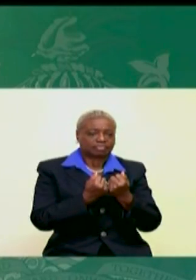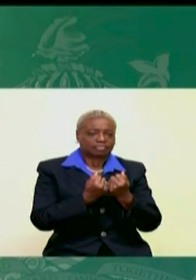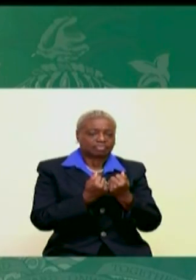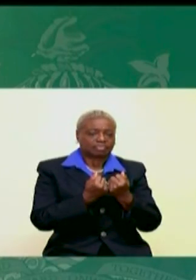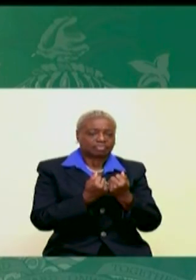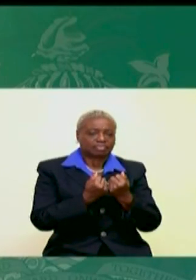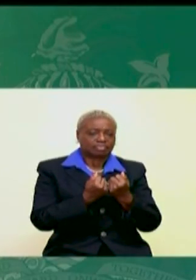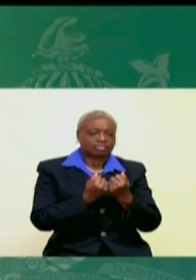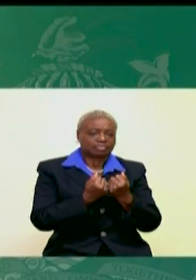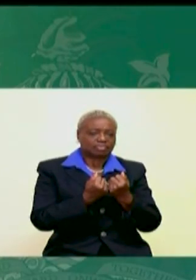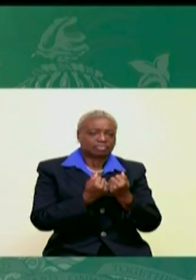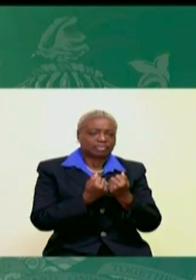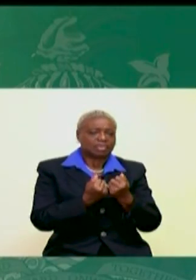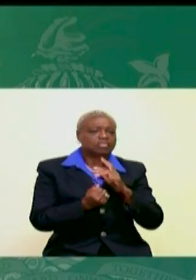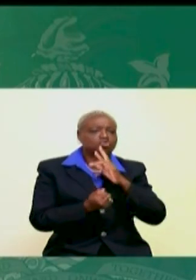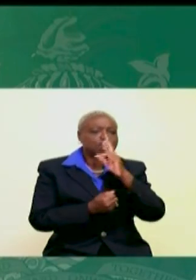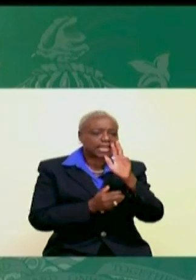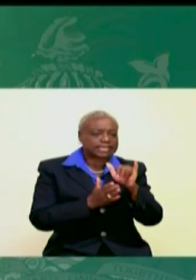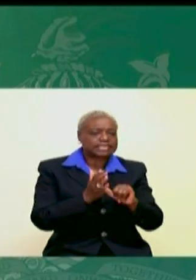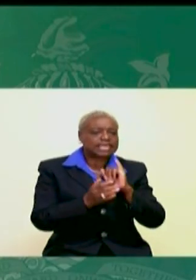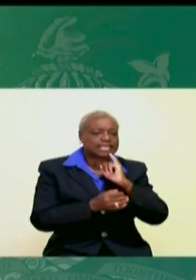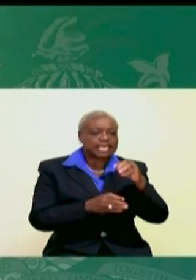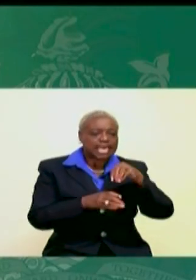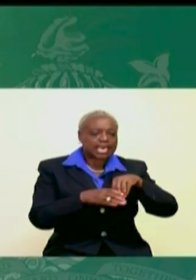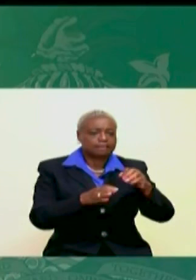Reality, Mr. Speaker, is this.